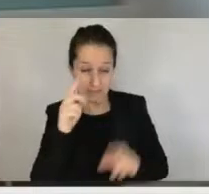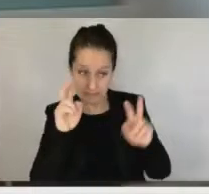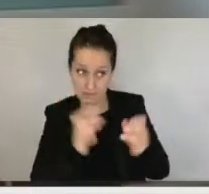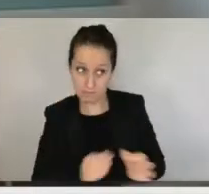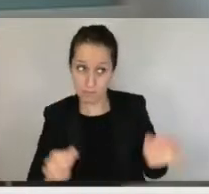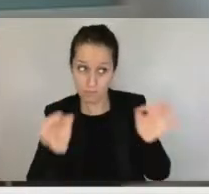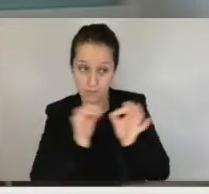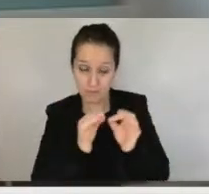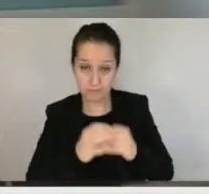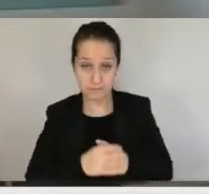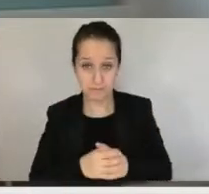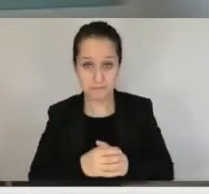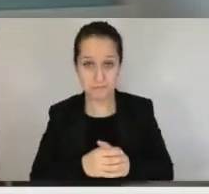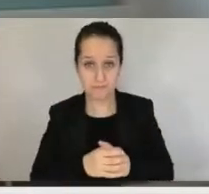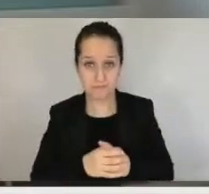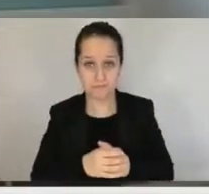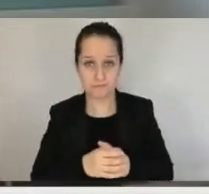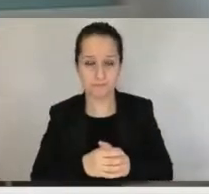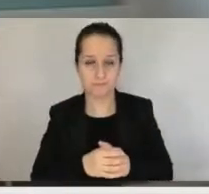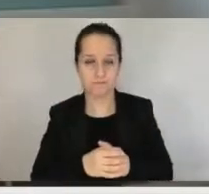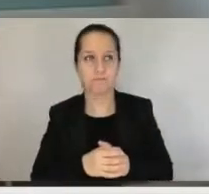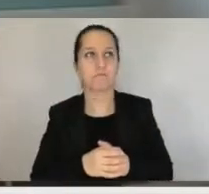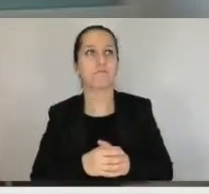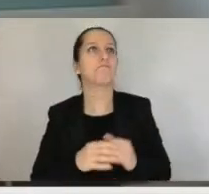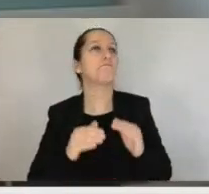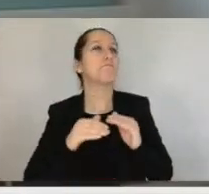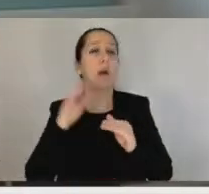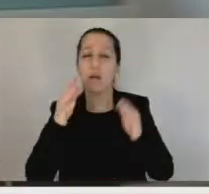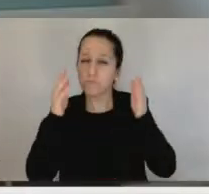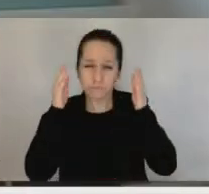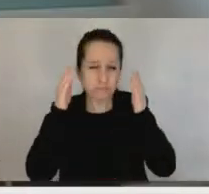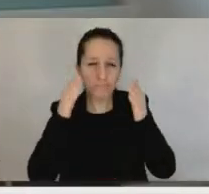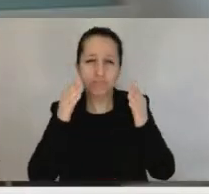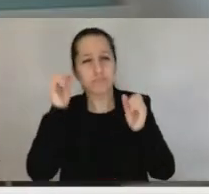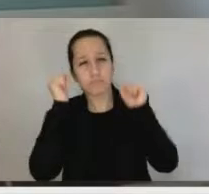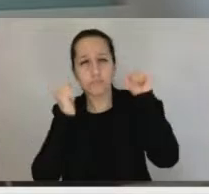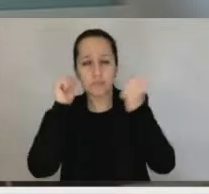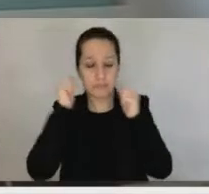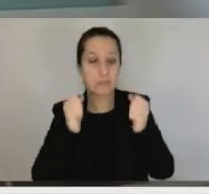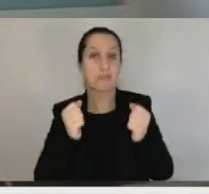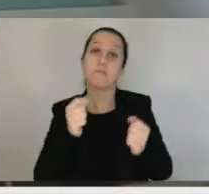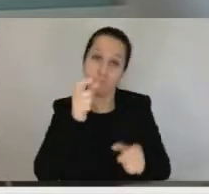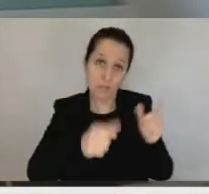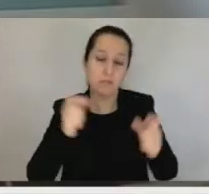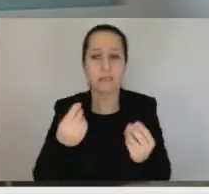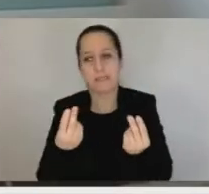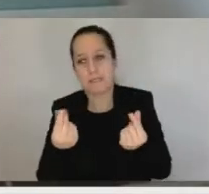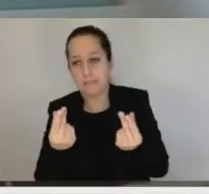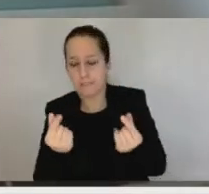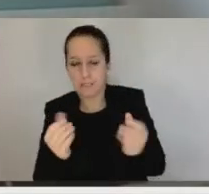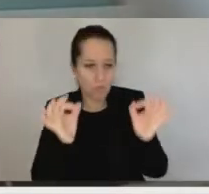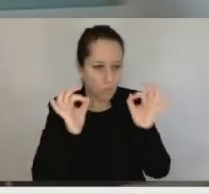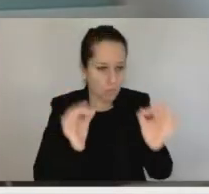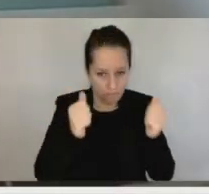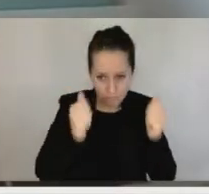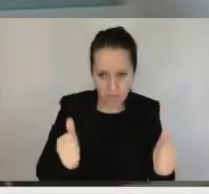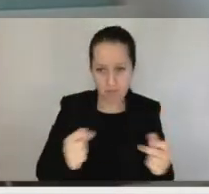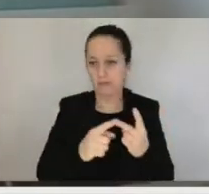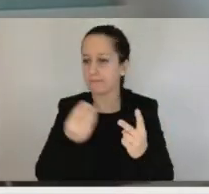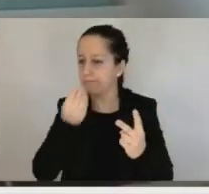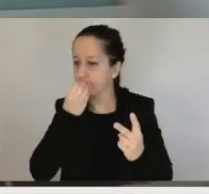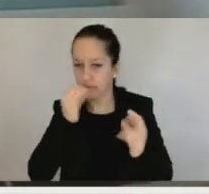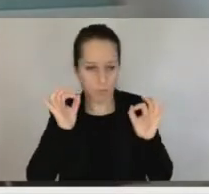concerned about, financial security, food security, loneliness, those